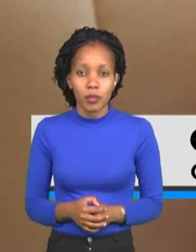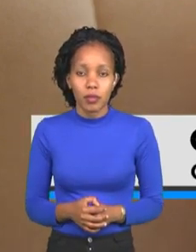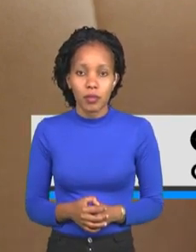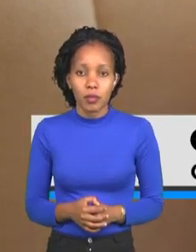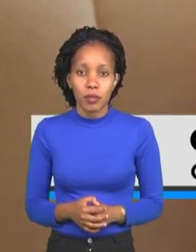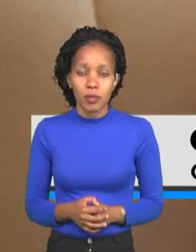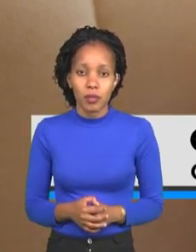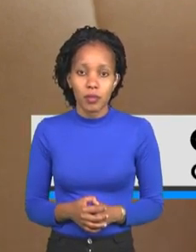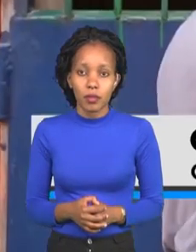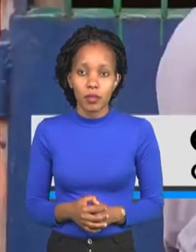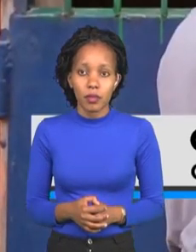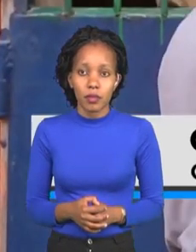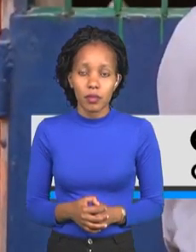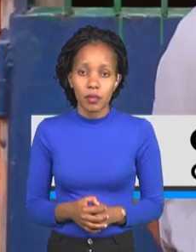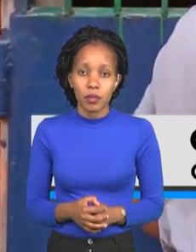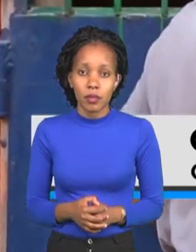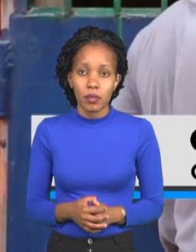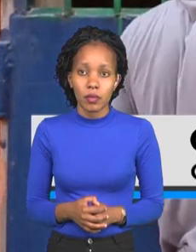else.